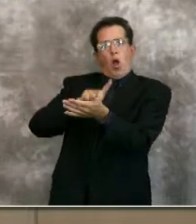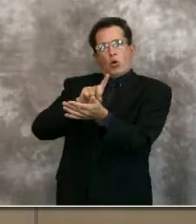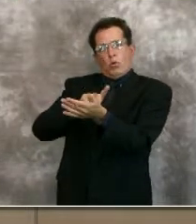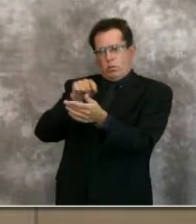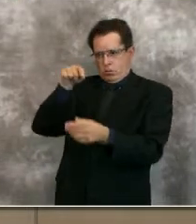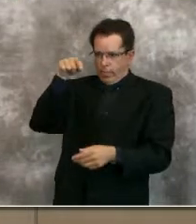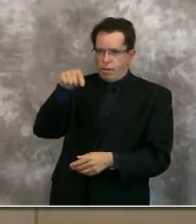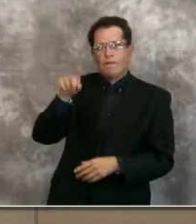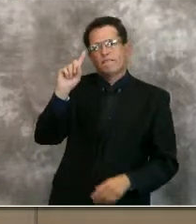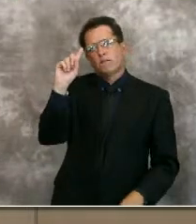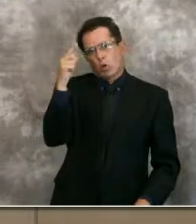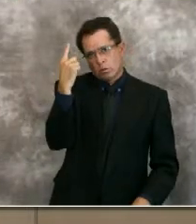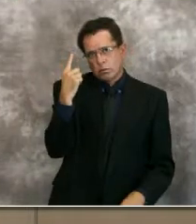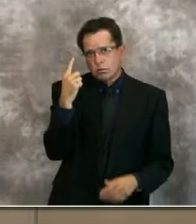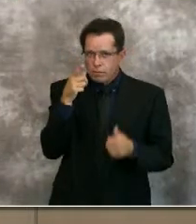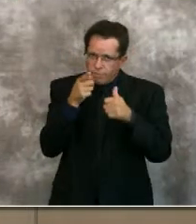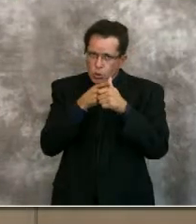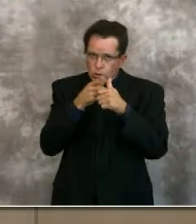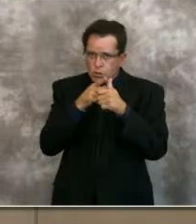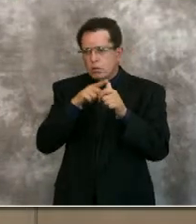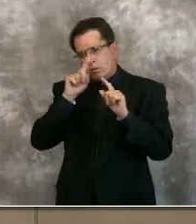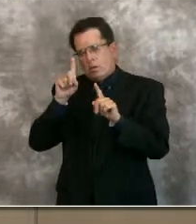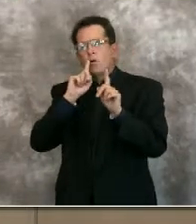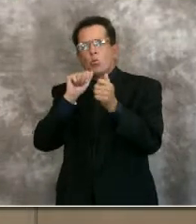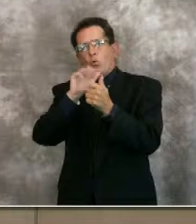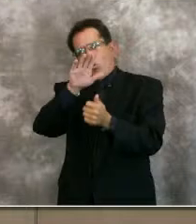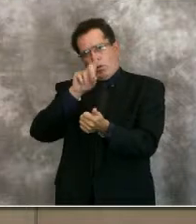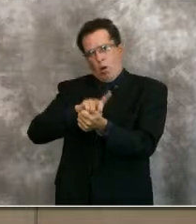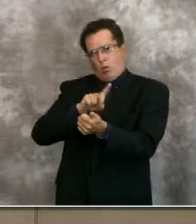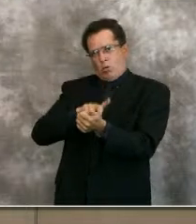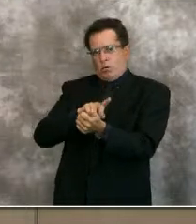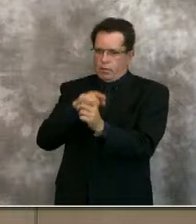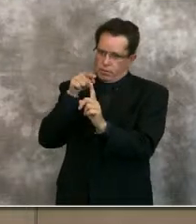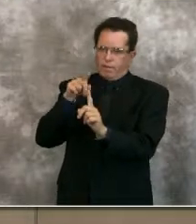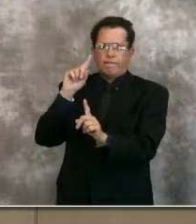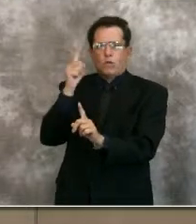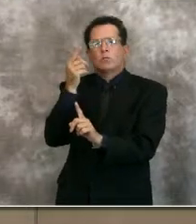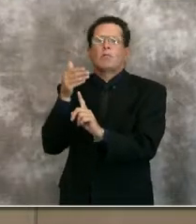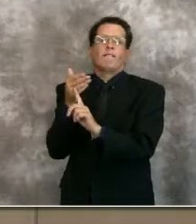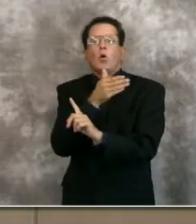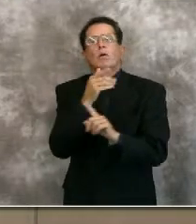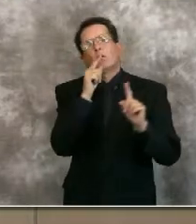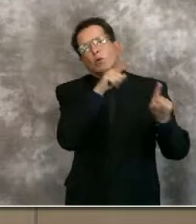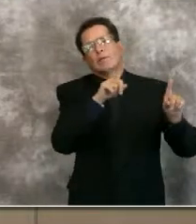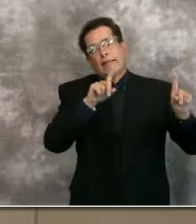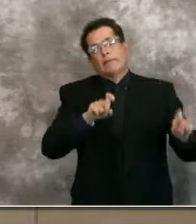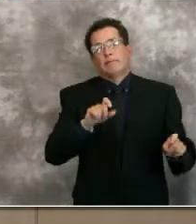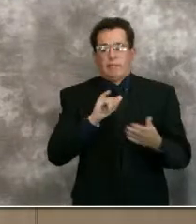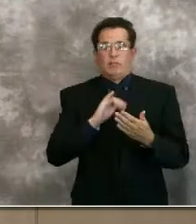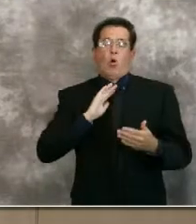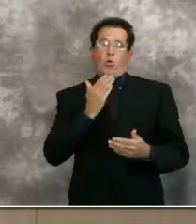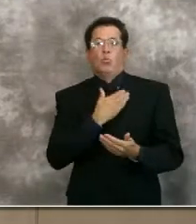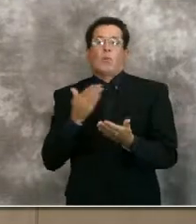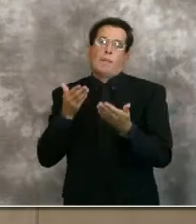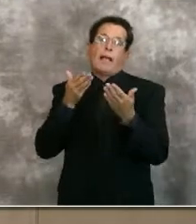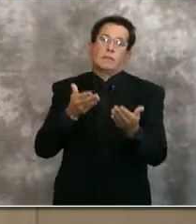to make sure they check in with their medical provider. Thank you. Thank you.